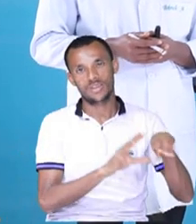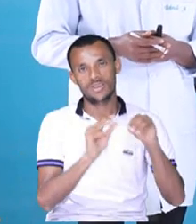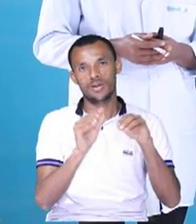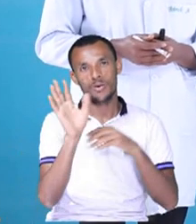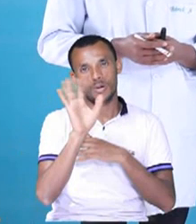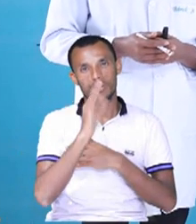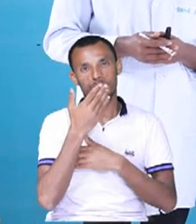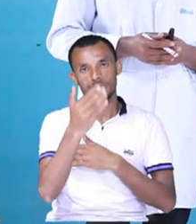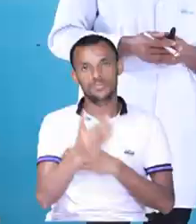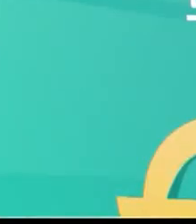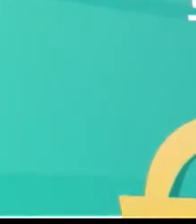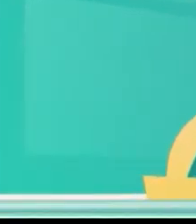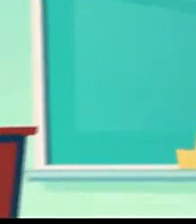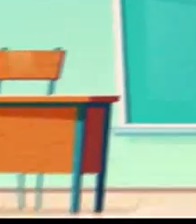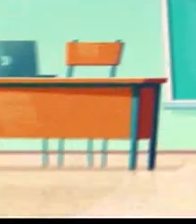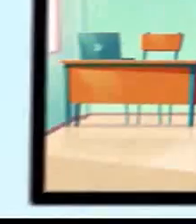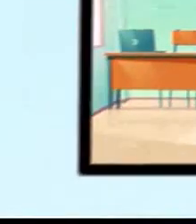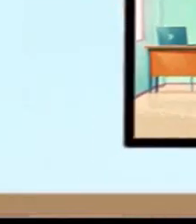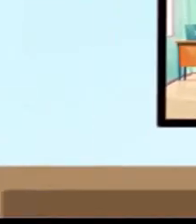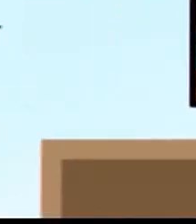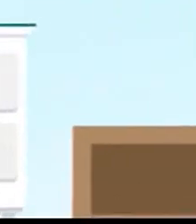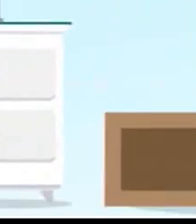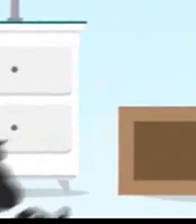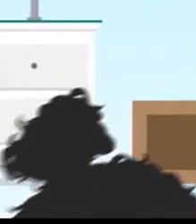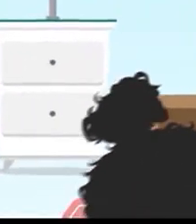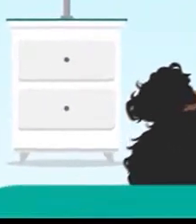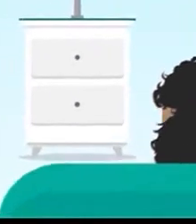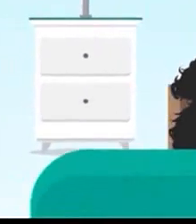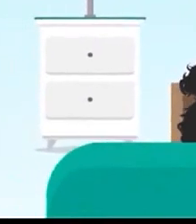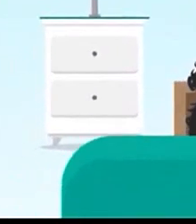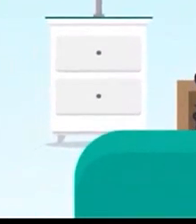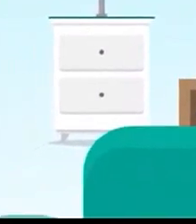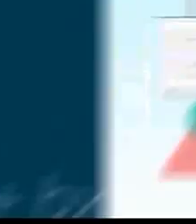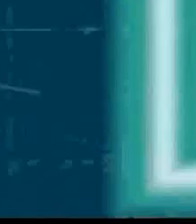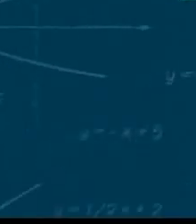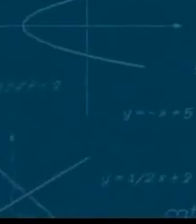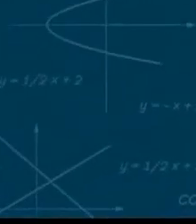Goodbye. Thank you very much.